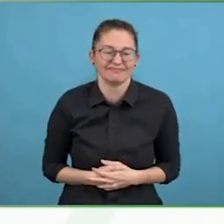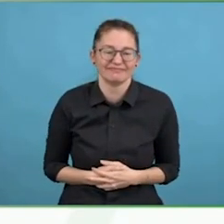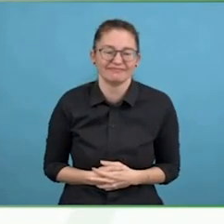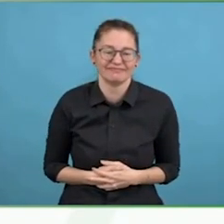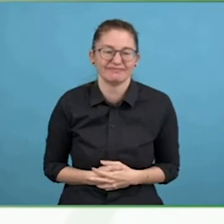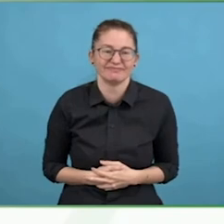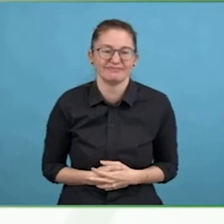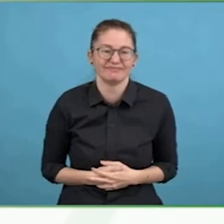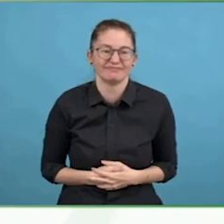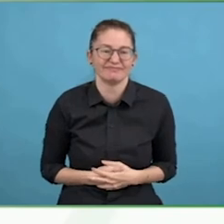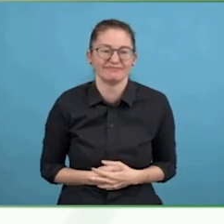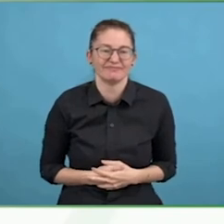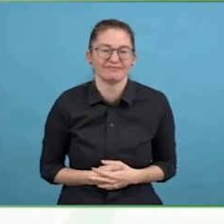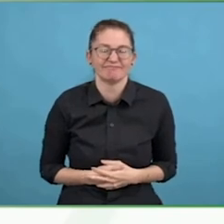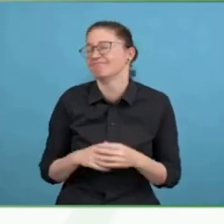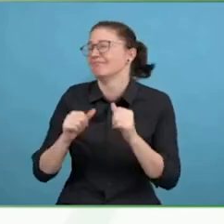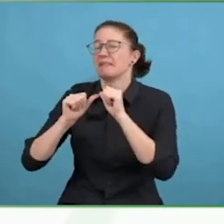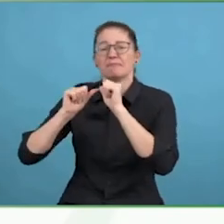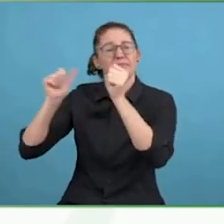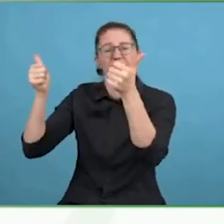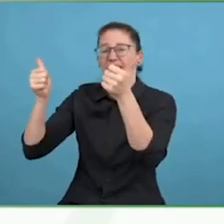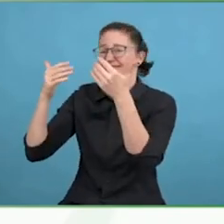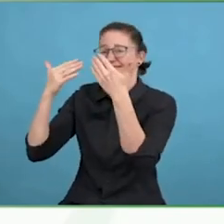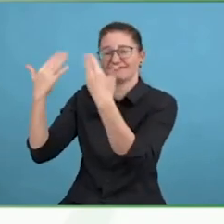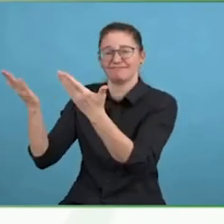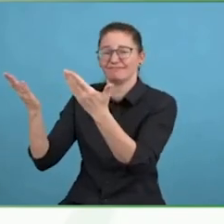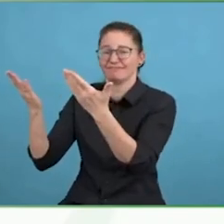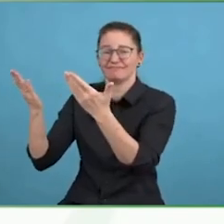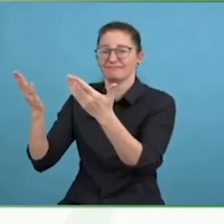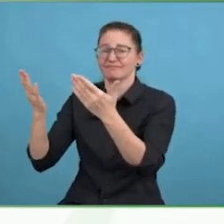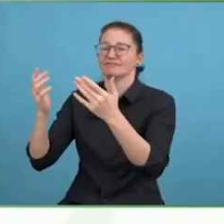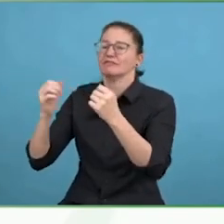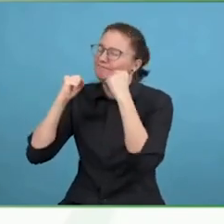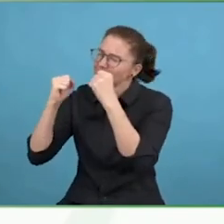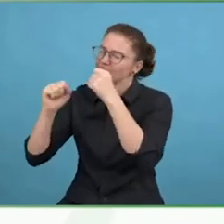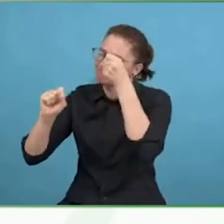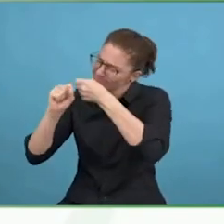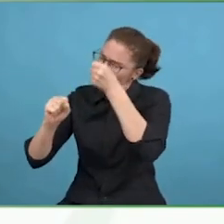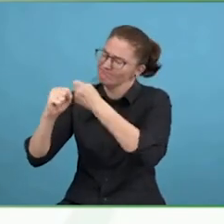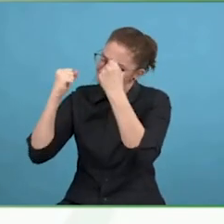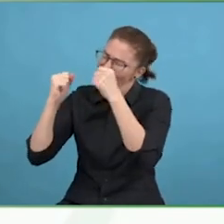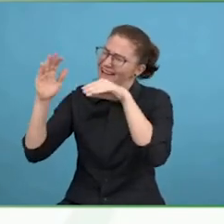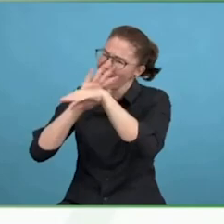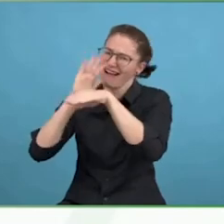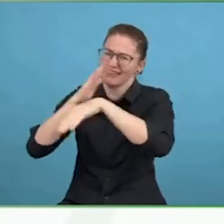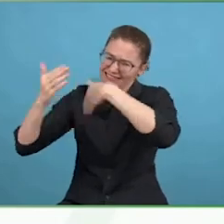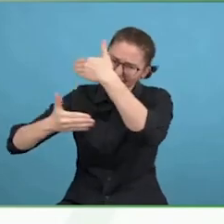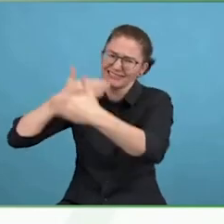pleasure too. Thank you so much. Thank you, Ali.